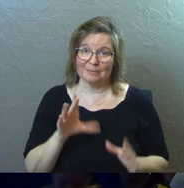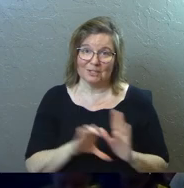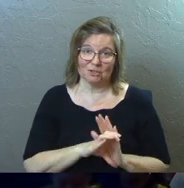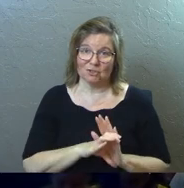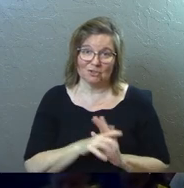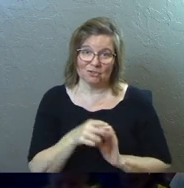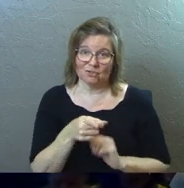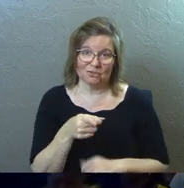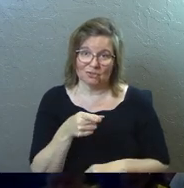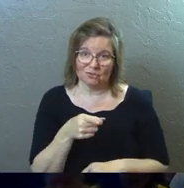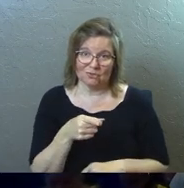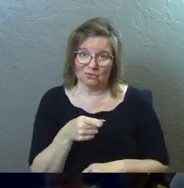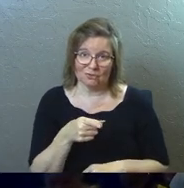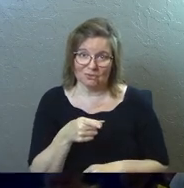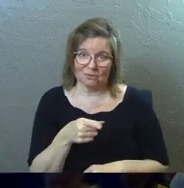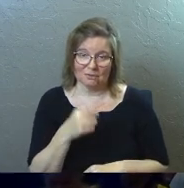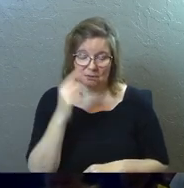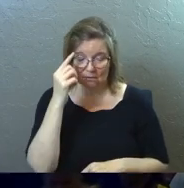picture.